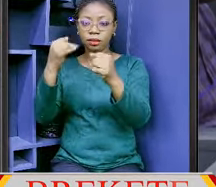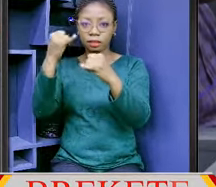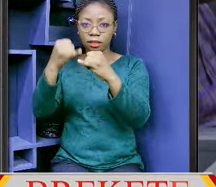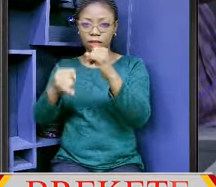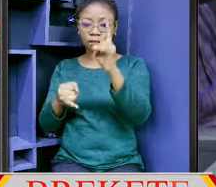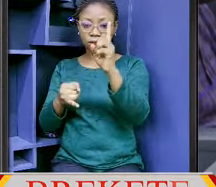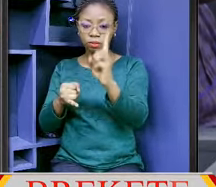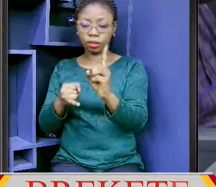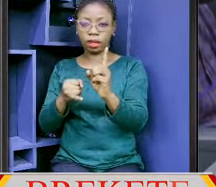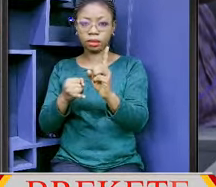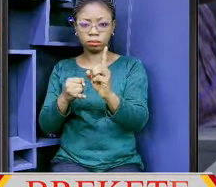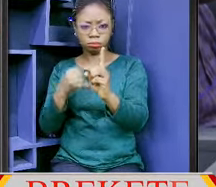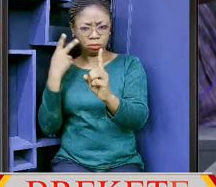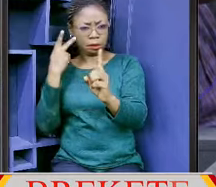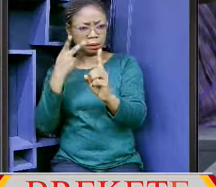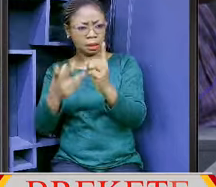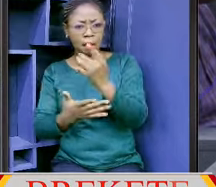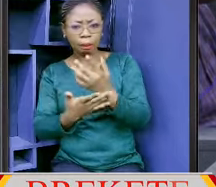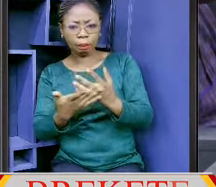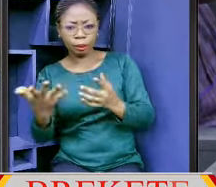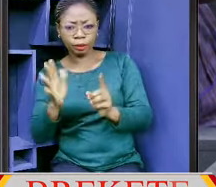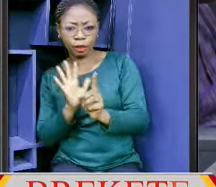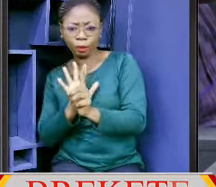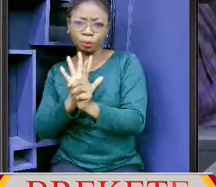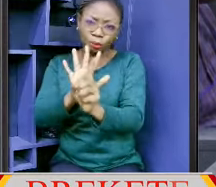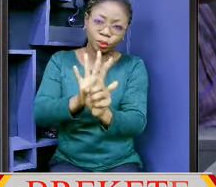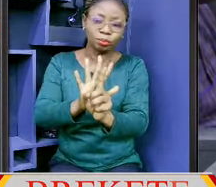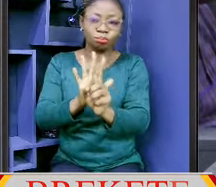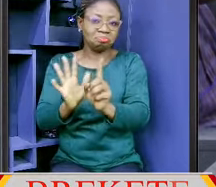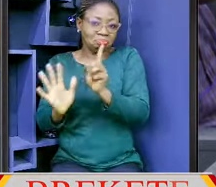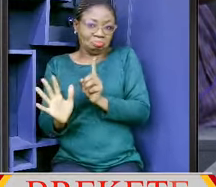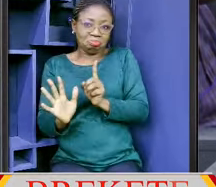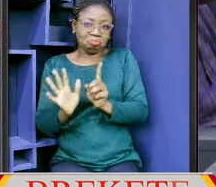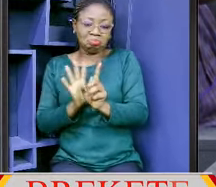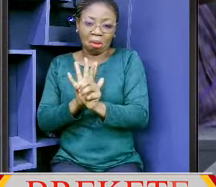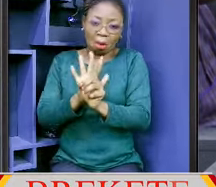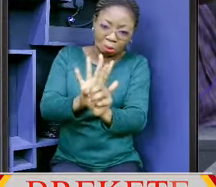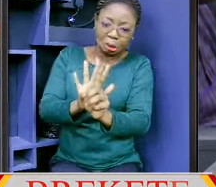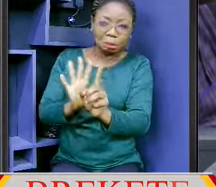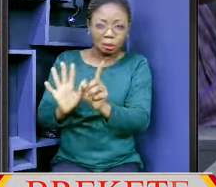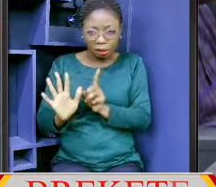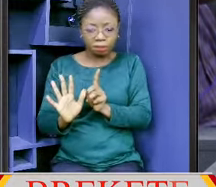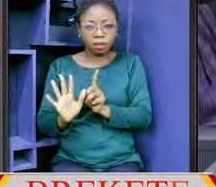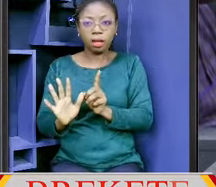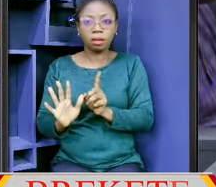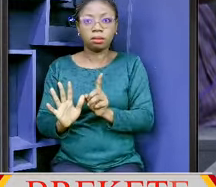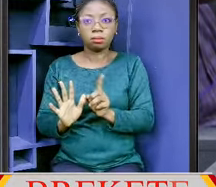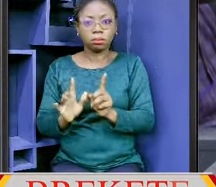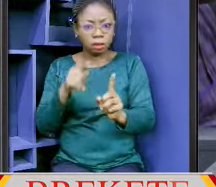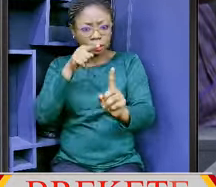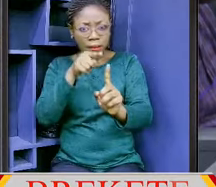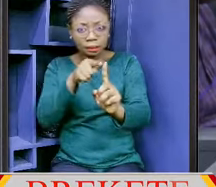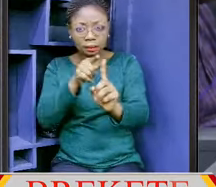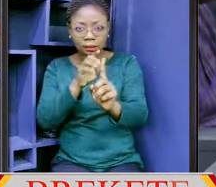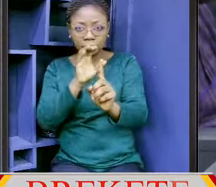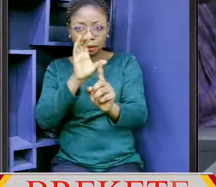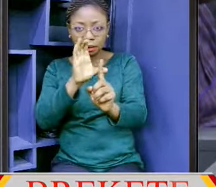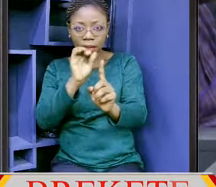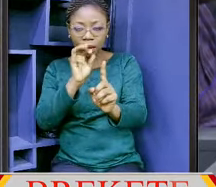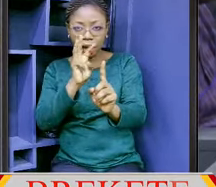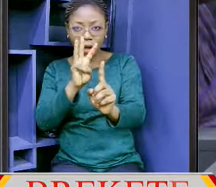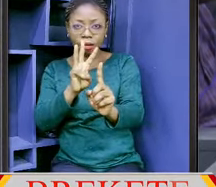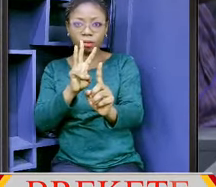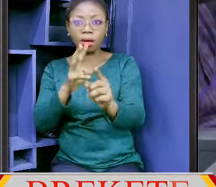gree go. They start, take something, they push him, he no gree go. This na cow,